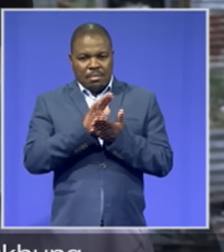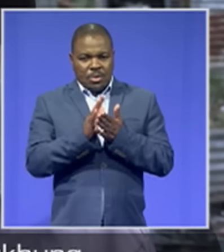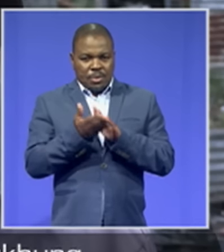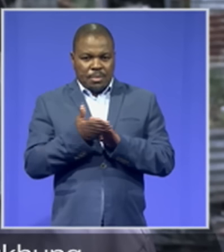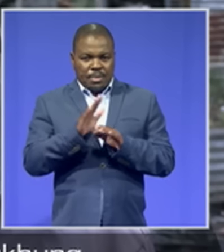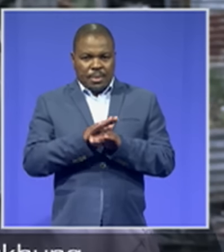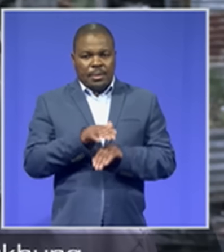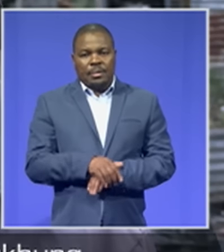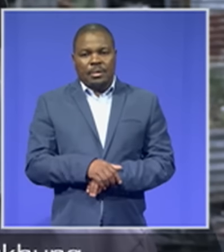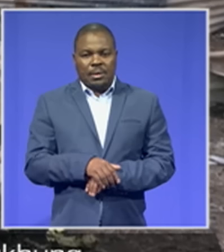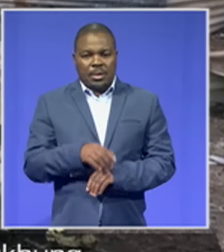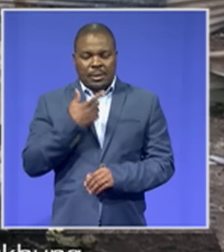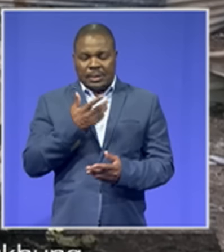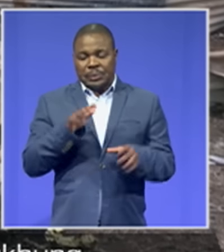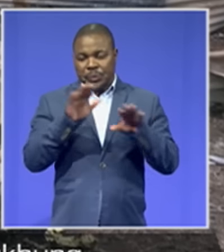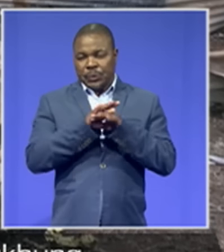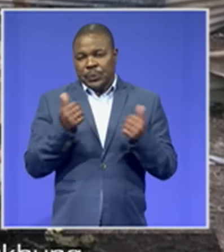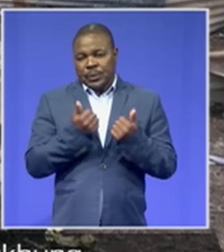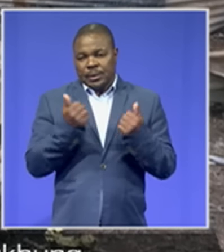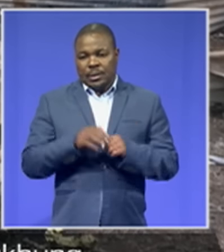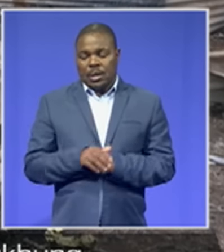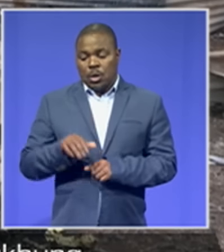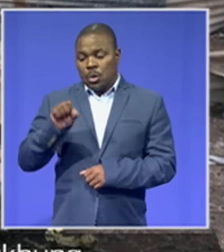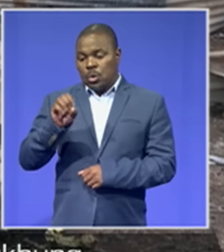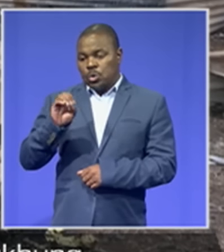tla bona. Masepala wa